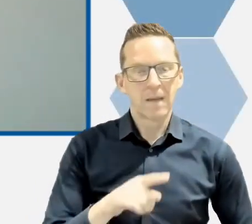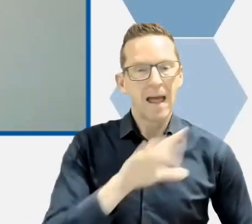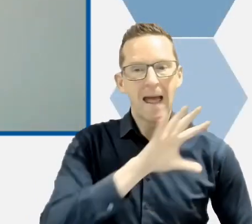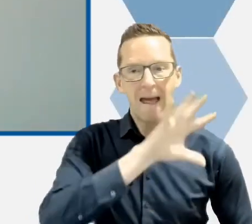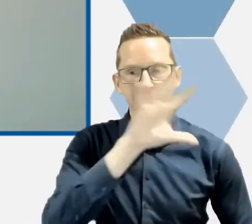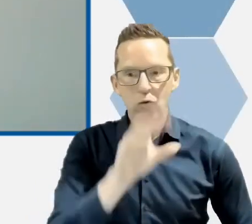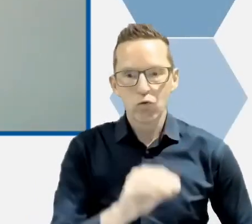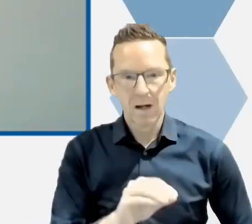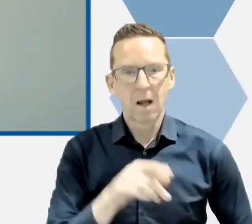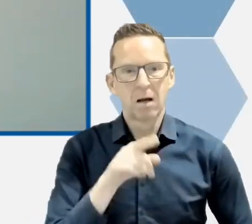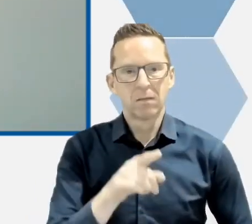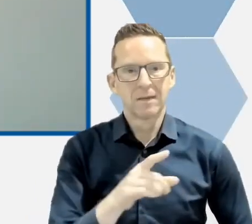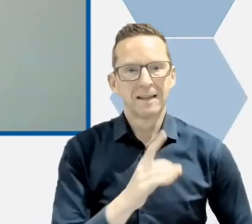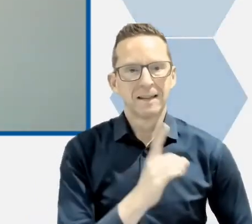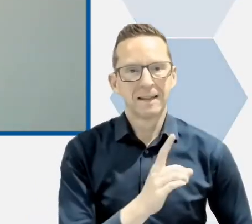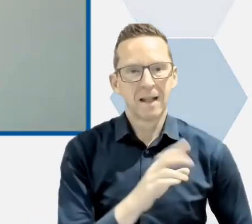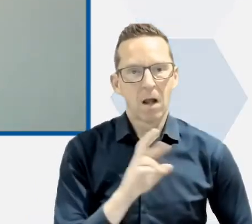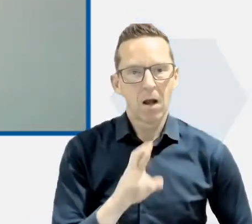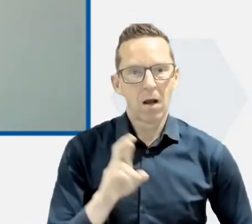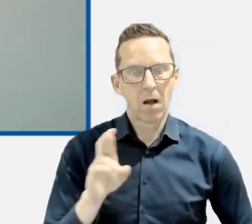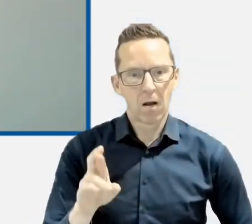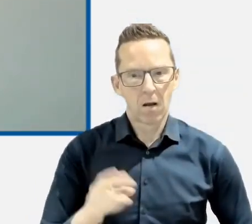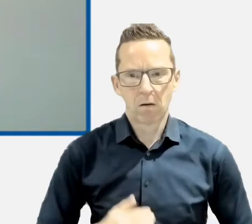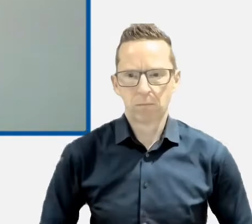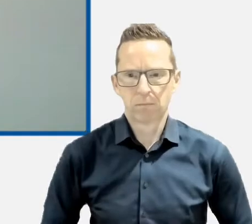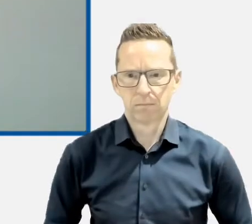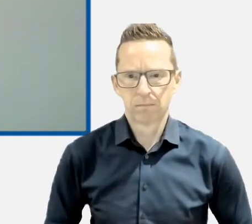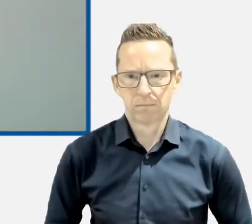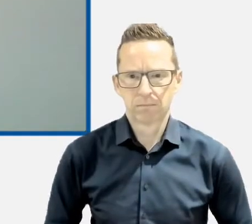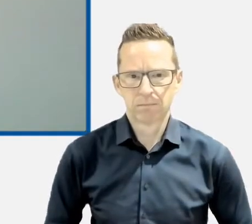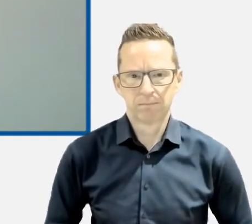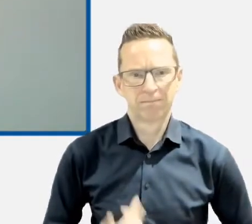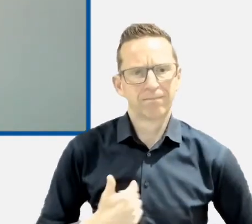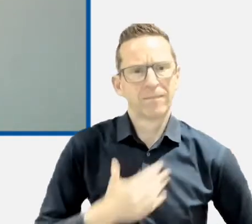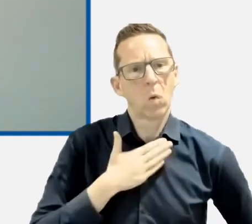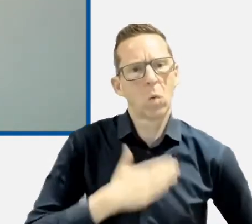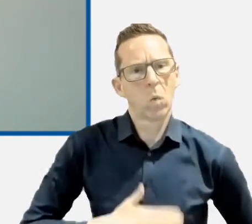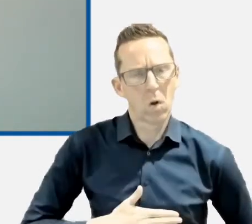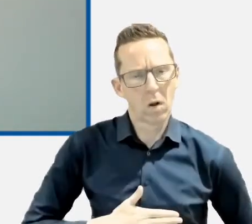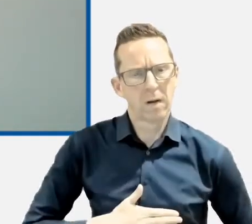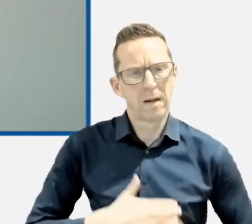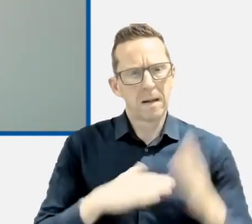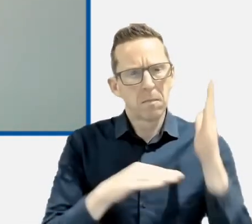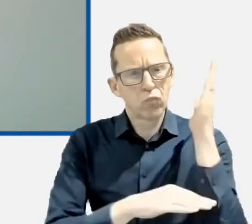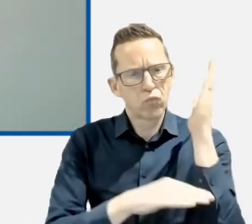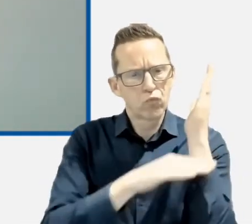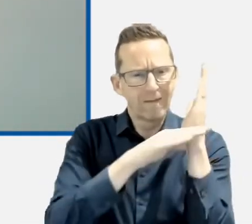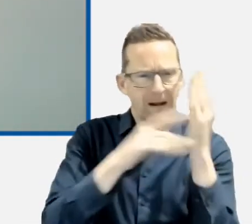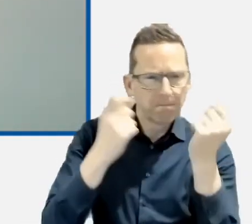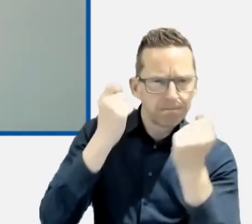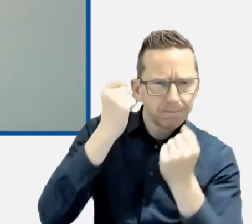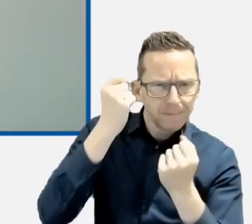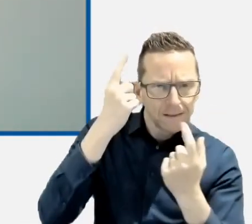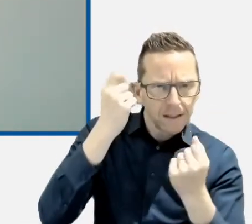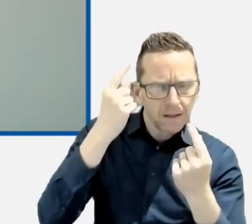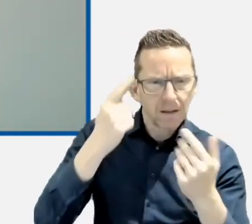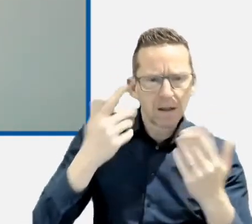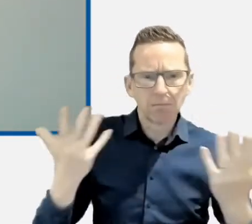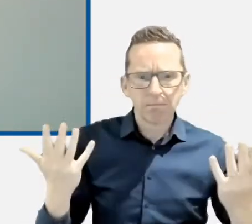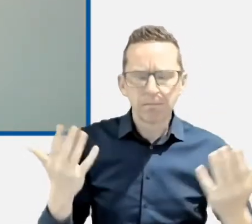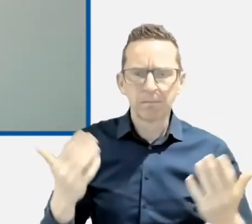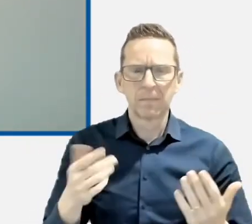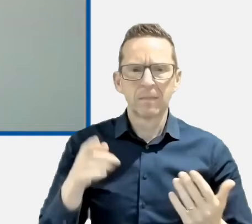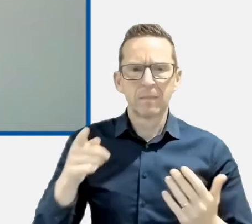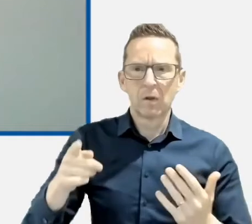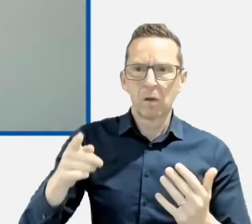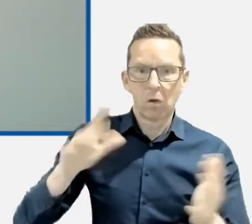on improved understanding and management of disaster risks in Africa. With scarce resources and so many